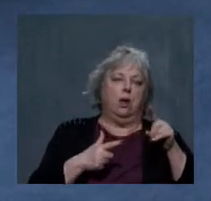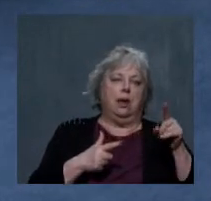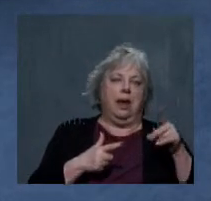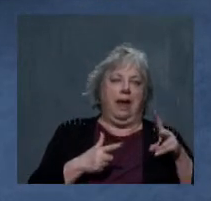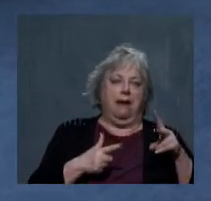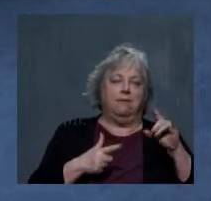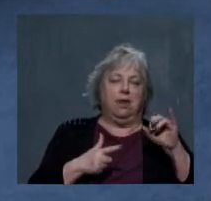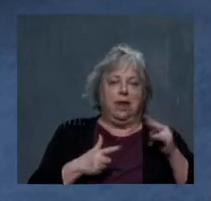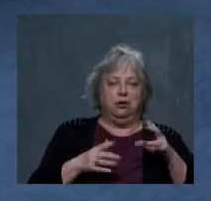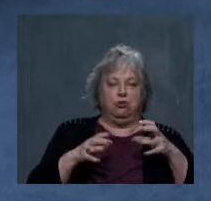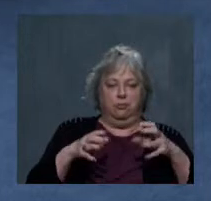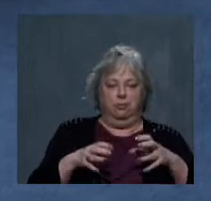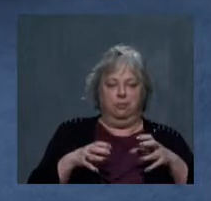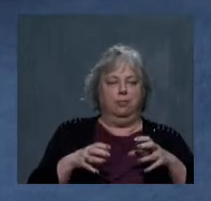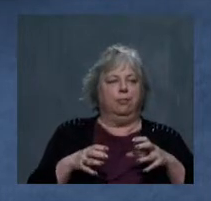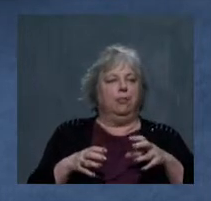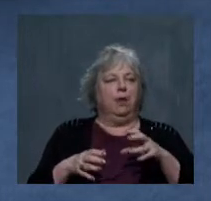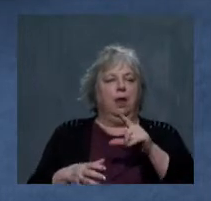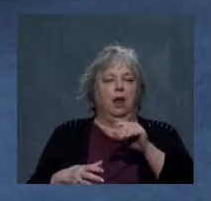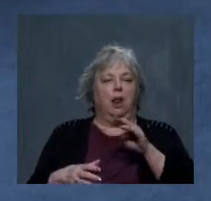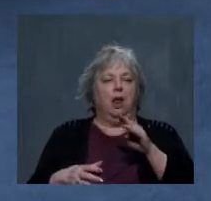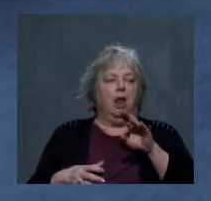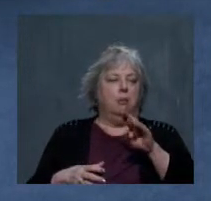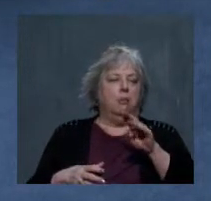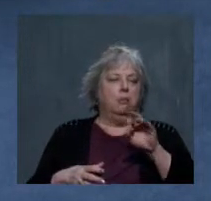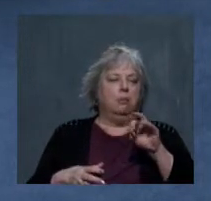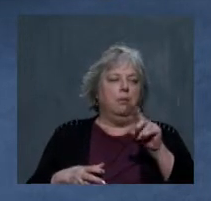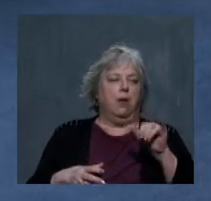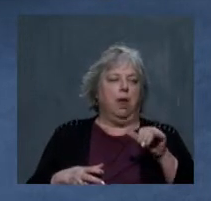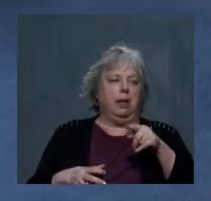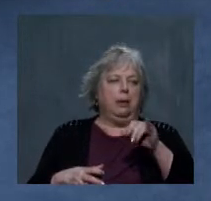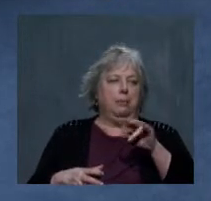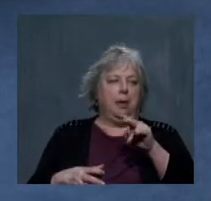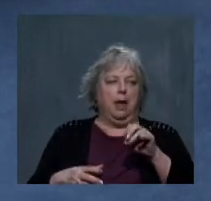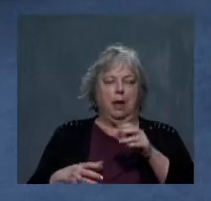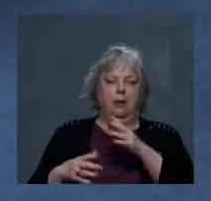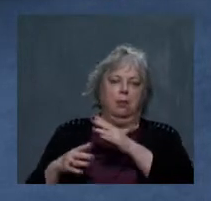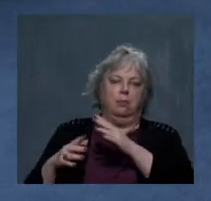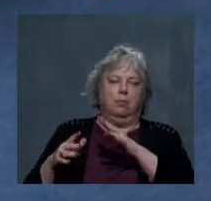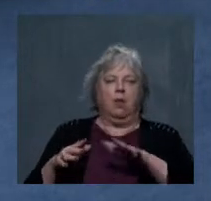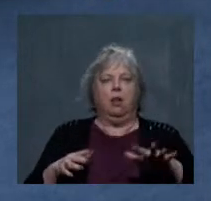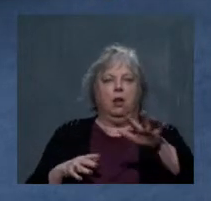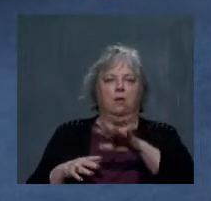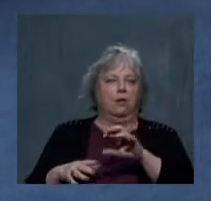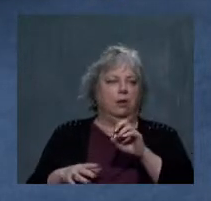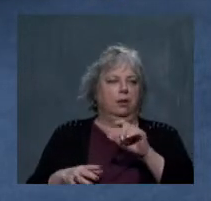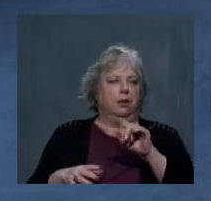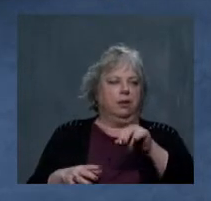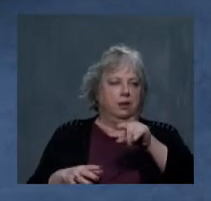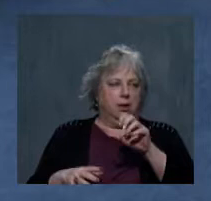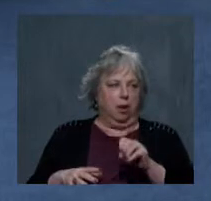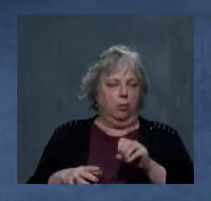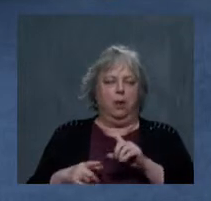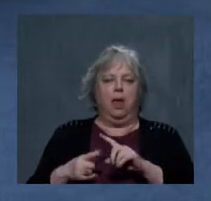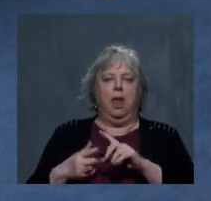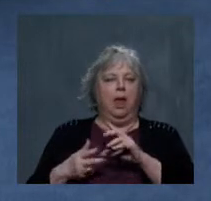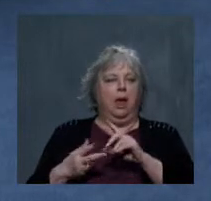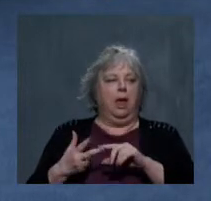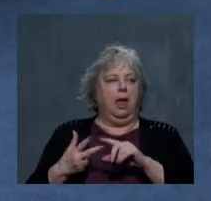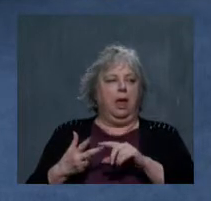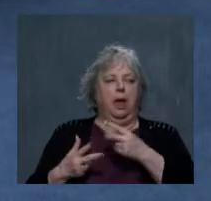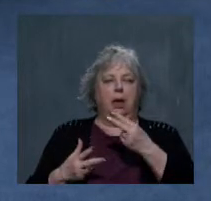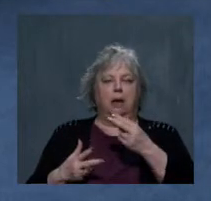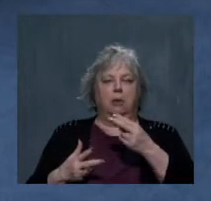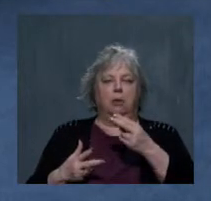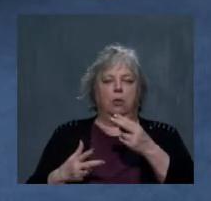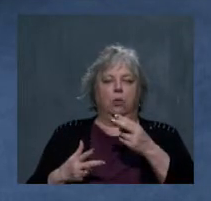1.5 to 1 inch caliber. Loblolly pine saplings at 10 inches on centers throughout the slope. And there'll be hydro seeded with weeping love